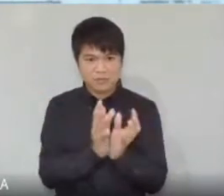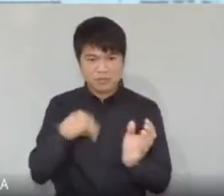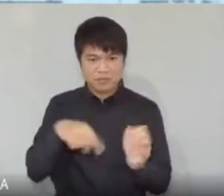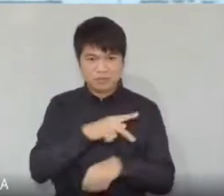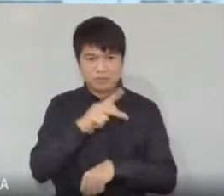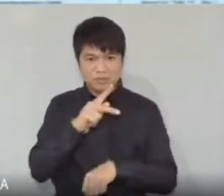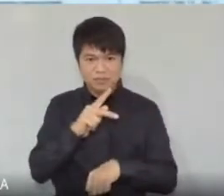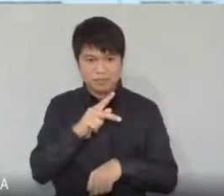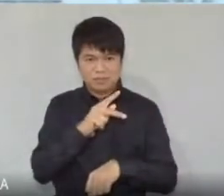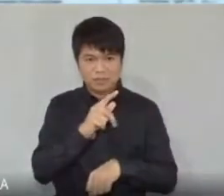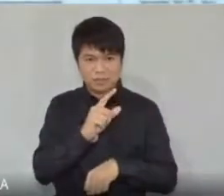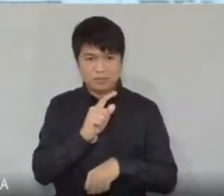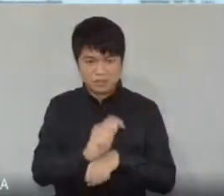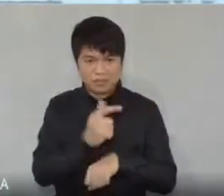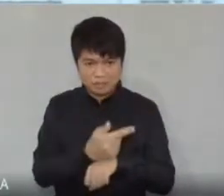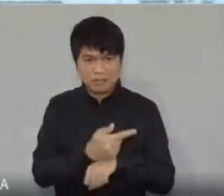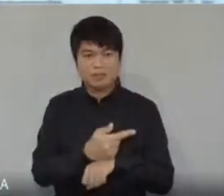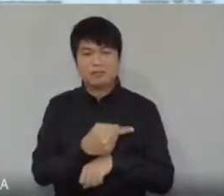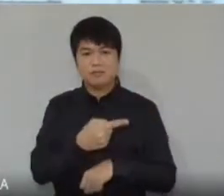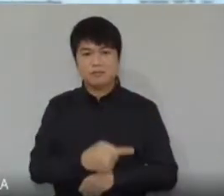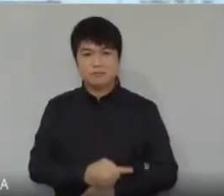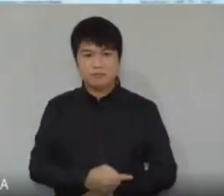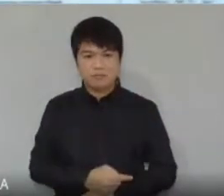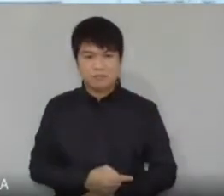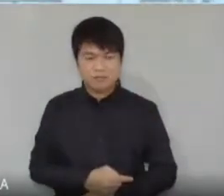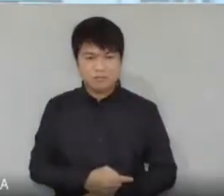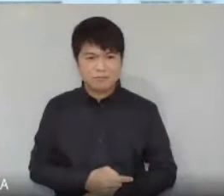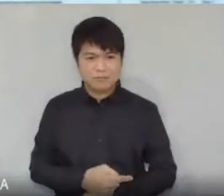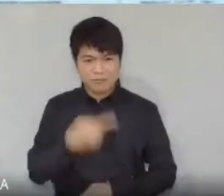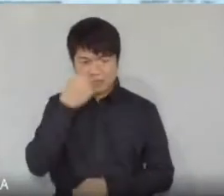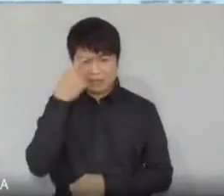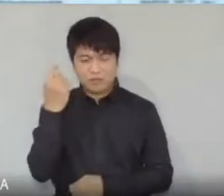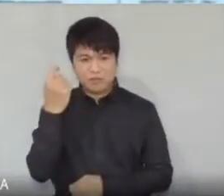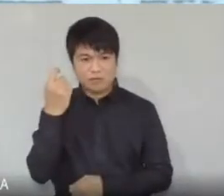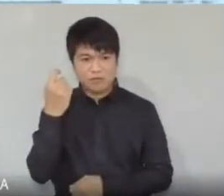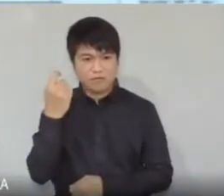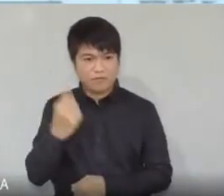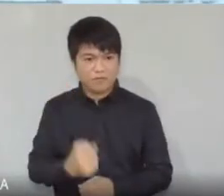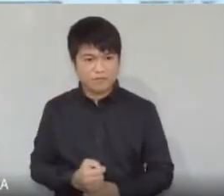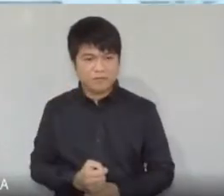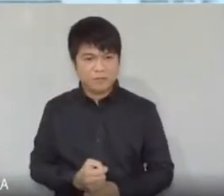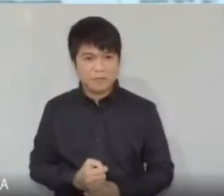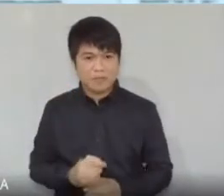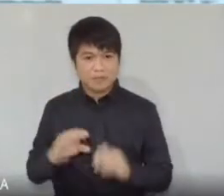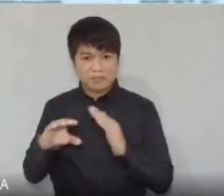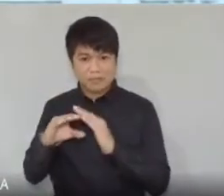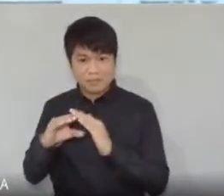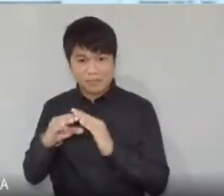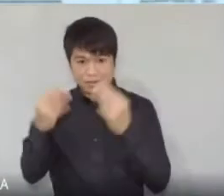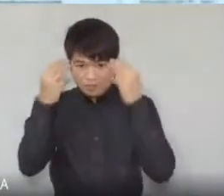for Taguig. That is the 10-point agenda. So three have been entered in